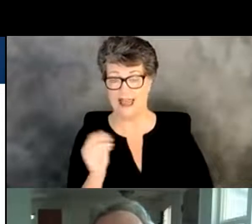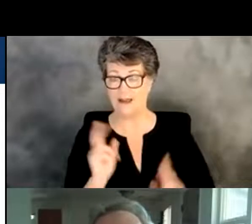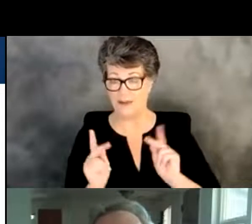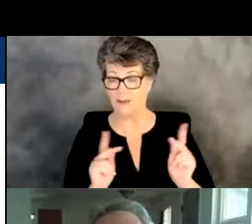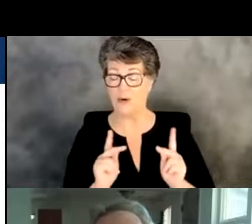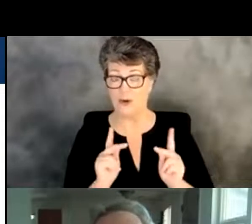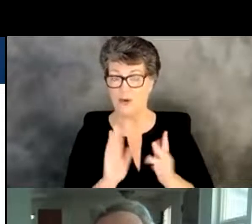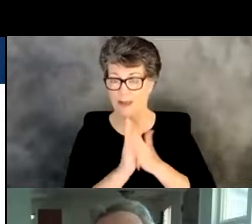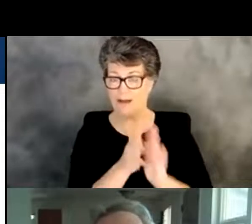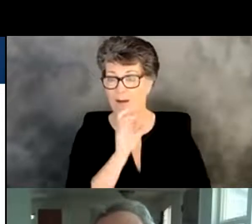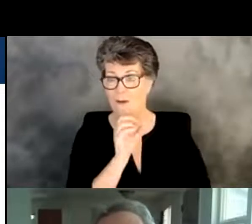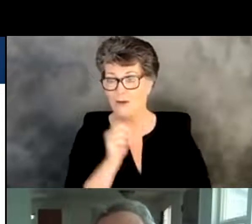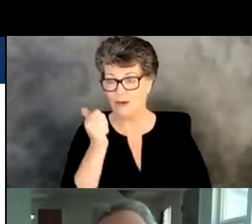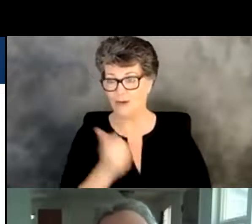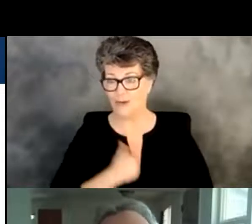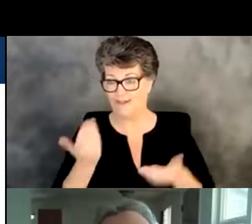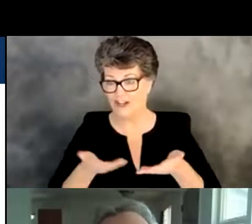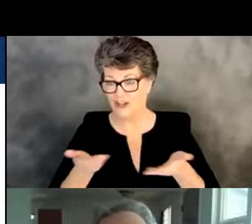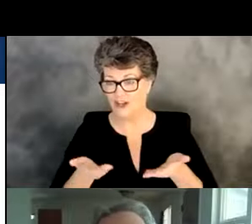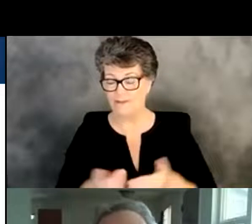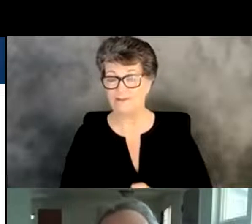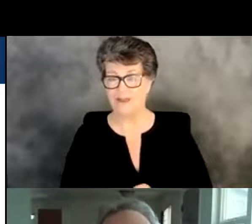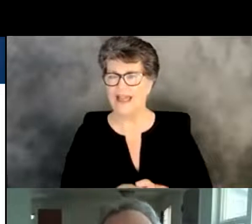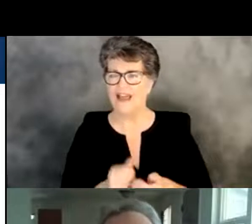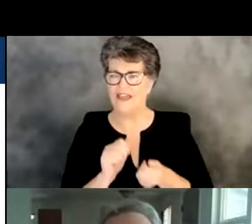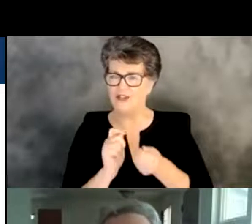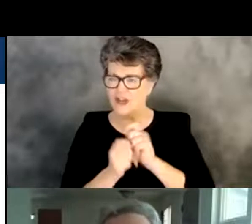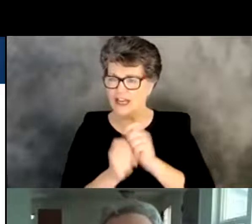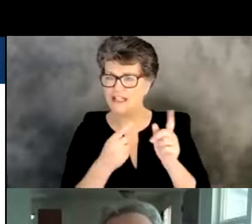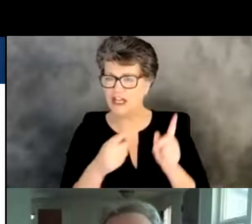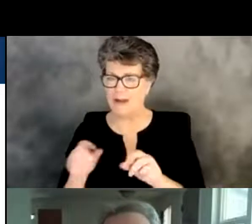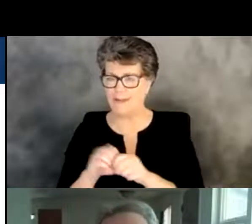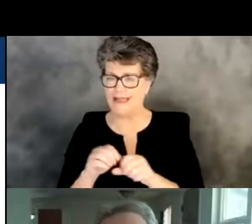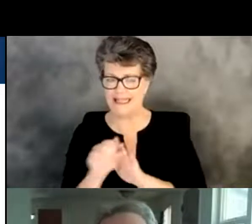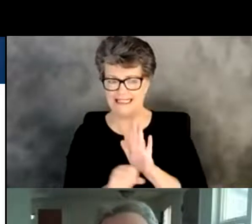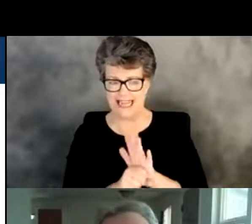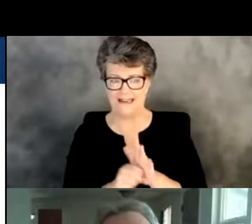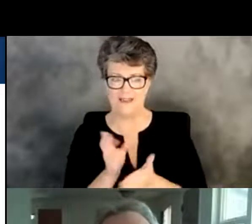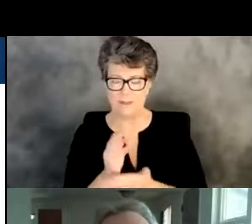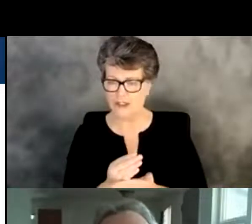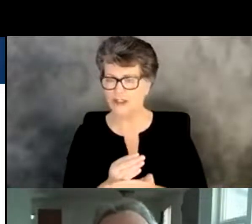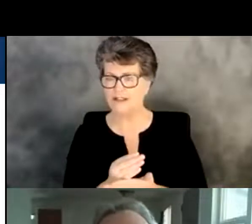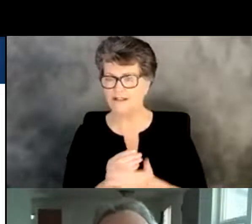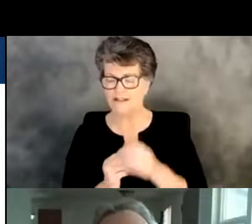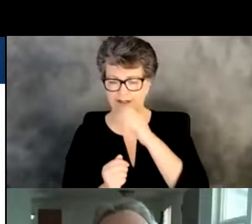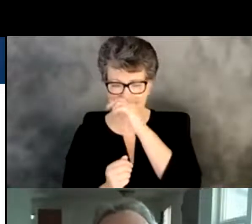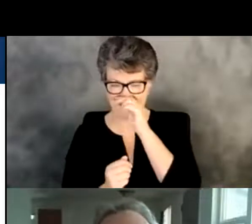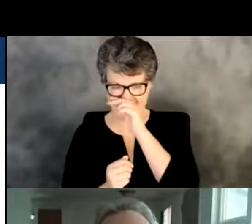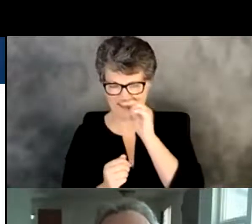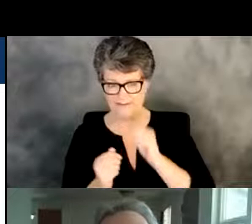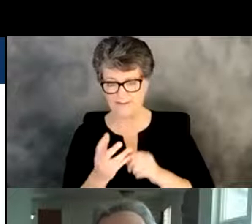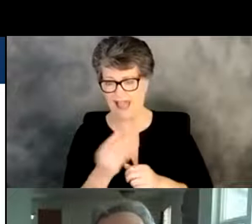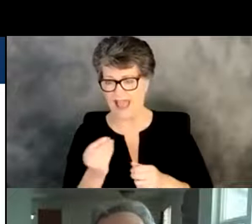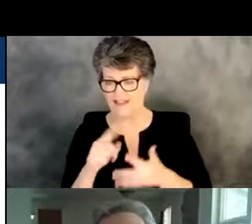they get older. And I feel like the changes that are happening in the state, the budget things that Fig